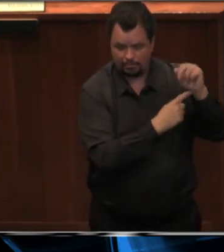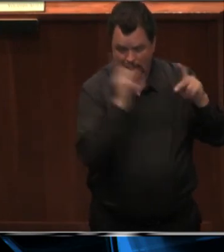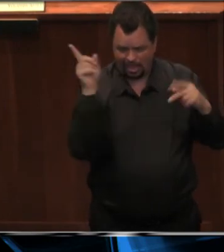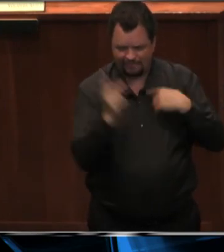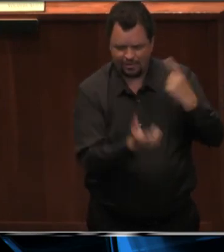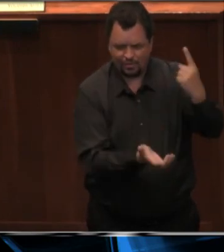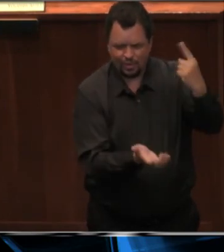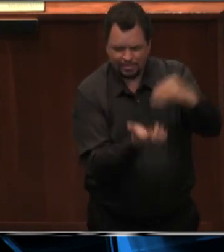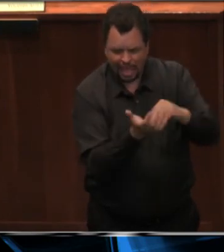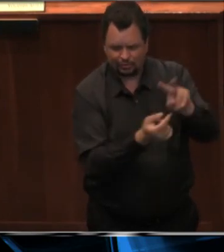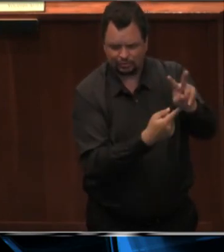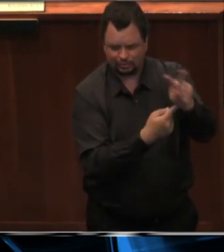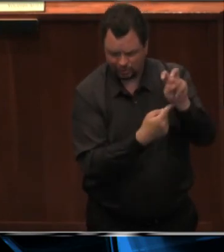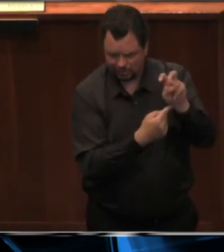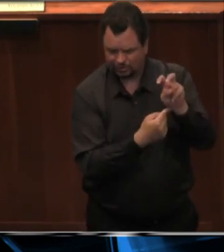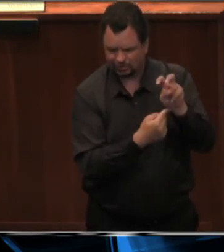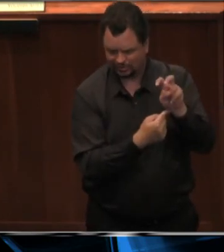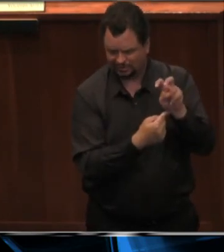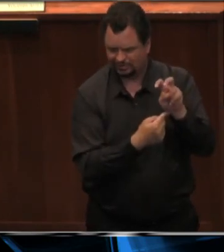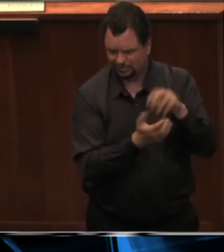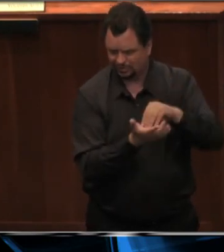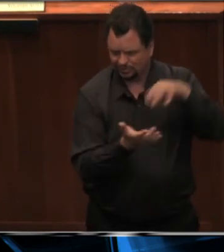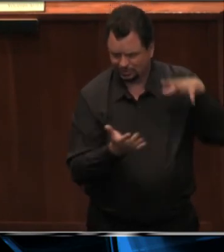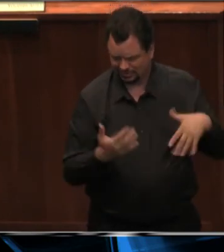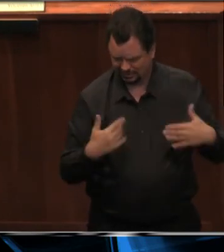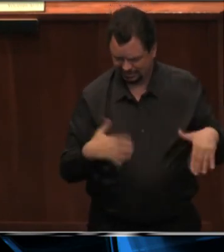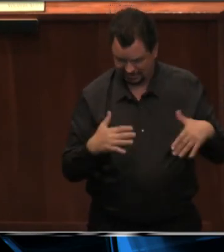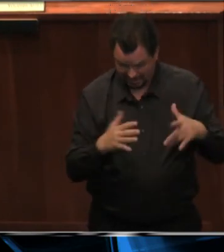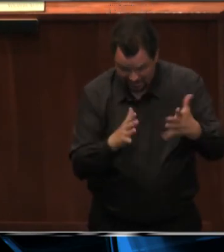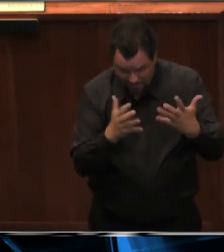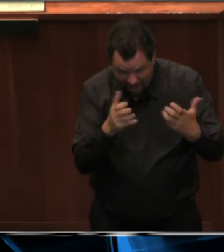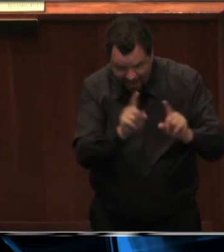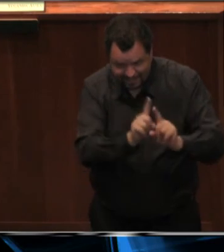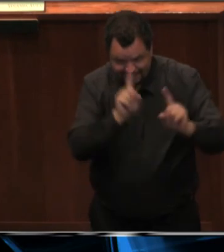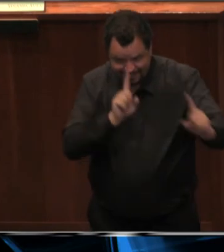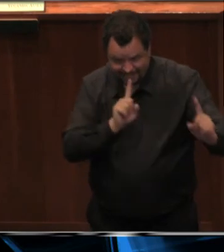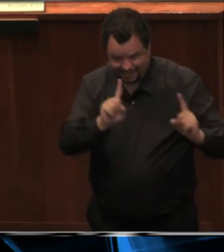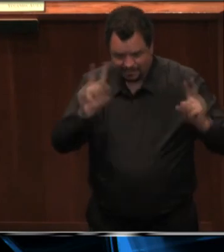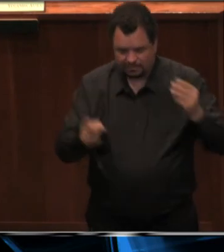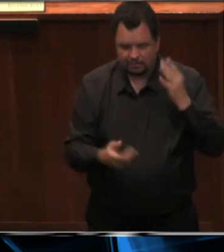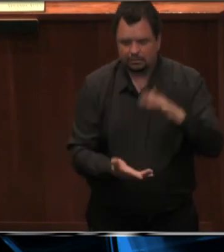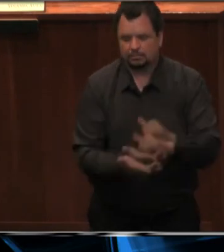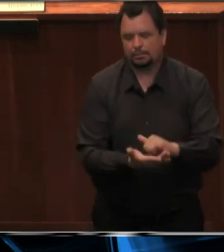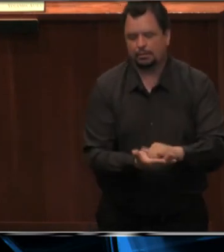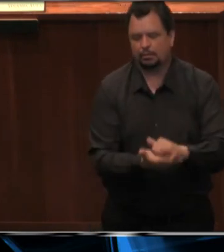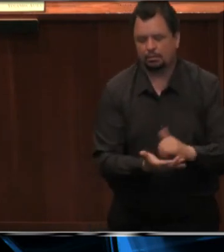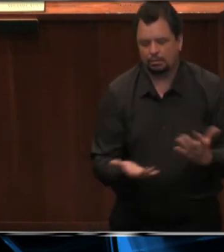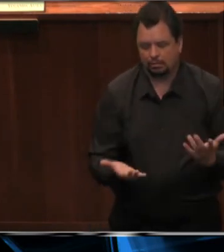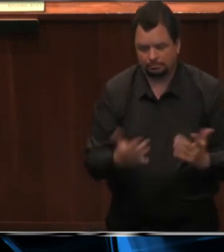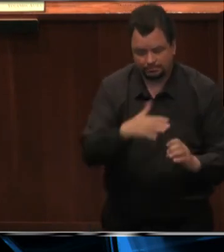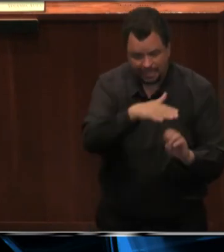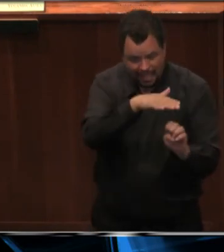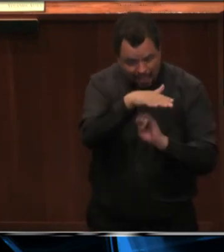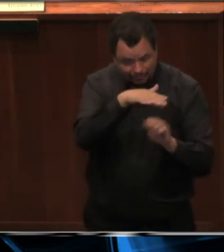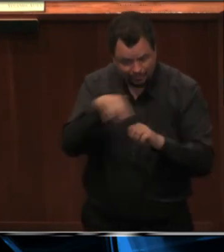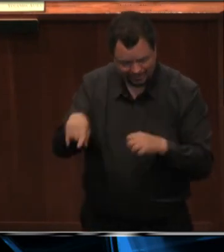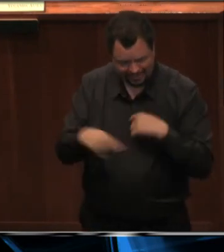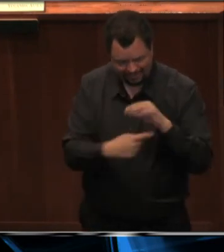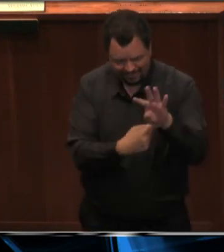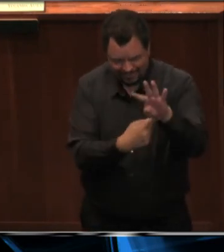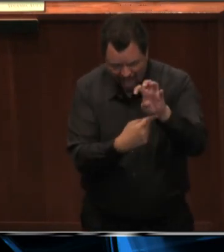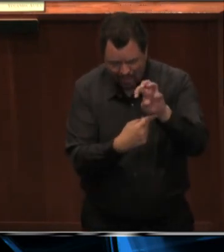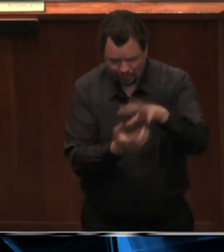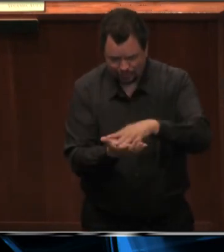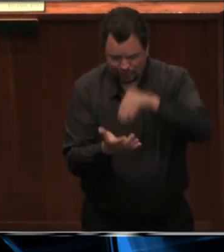logically be able to social distance. I can tell you in my elementary school of 400 students that we do not have adequate space to socially